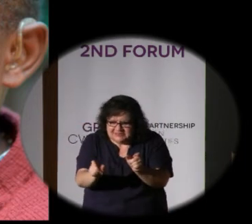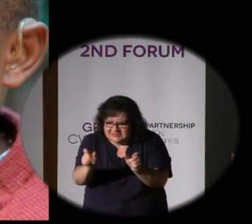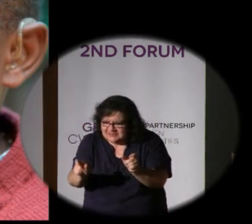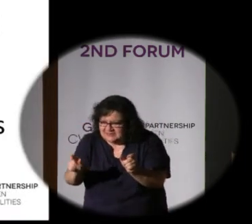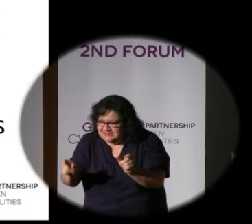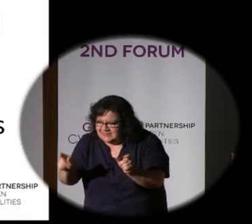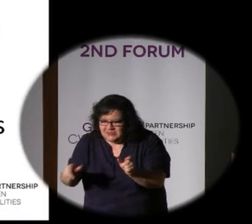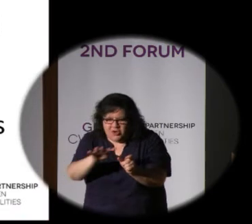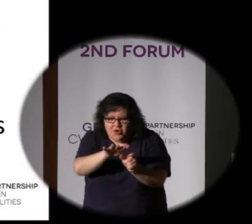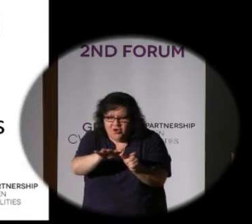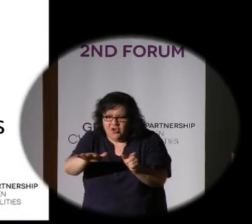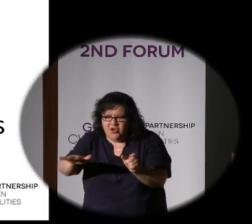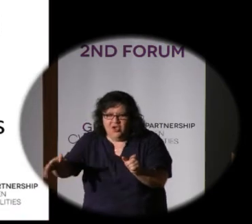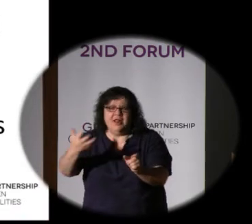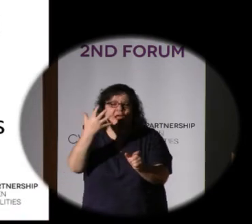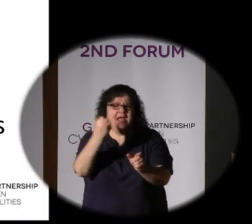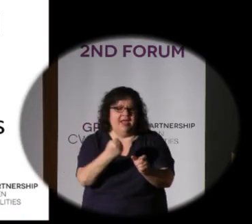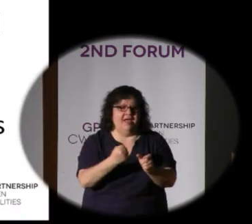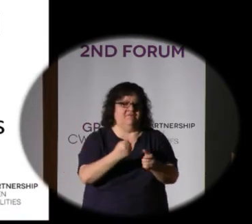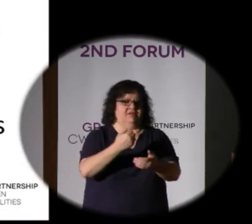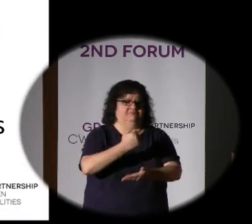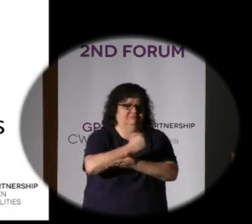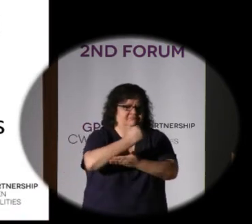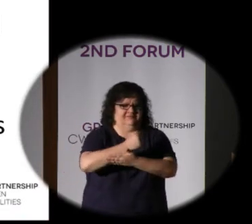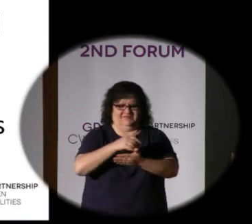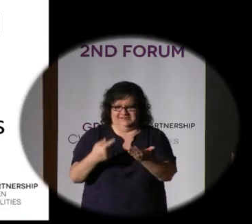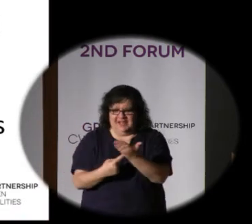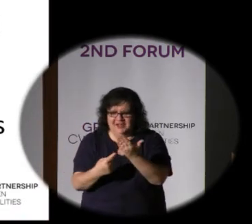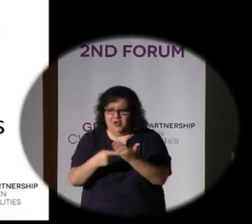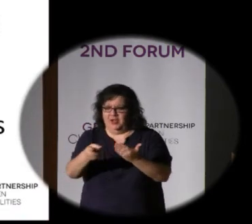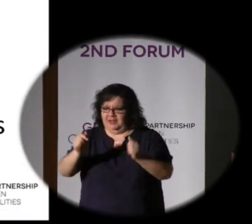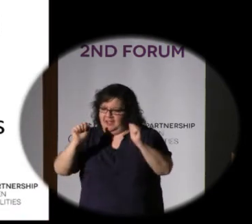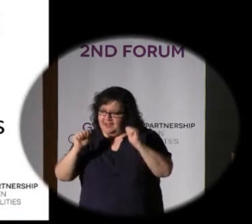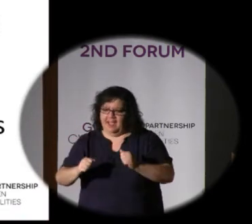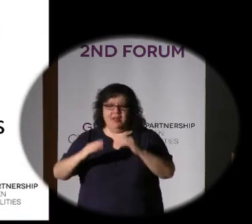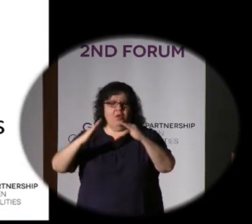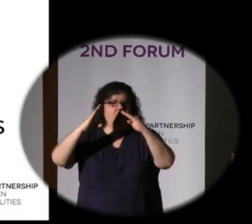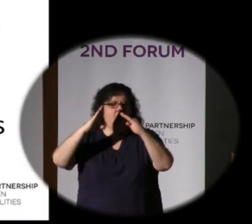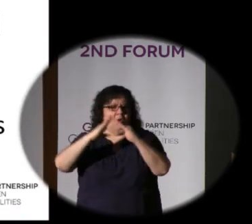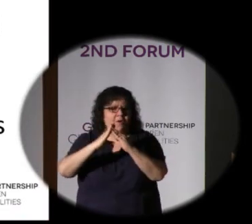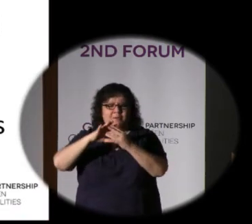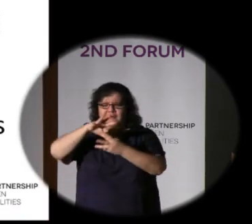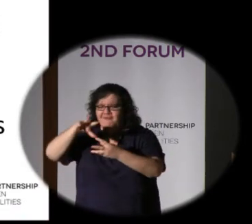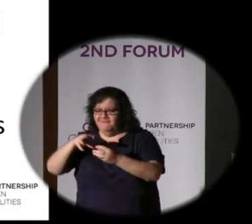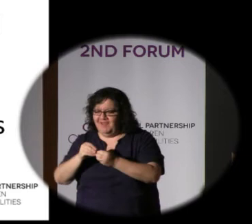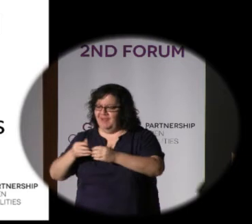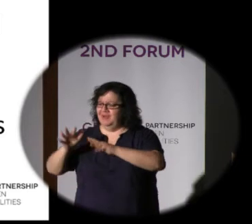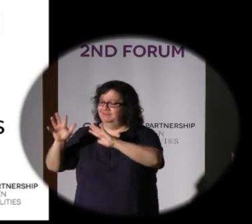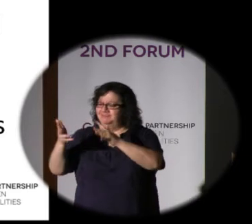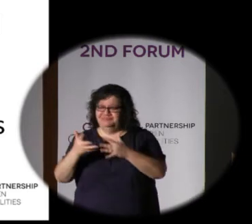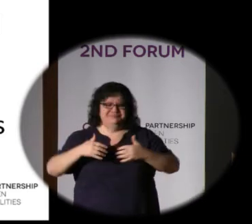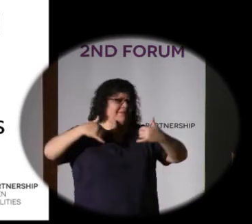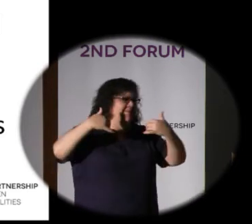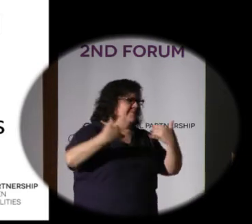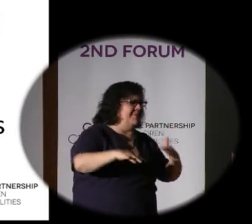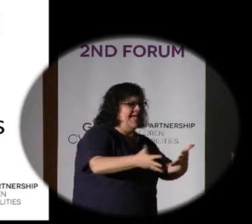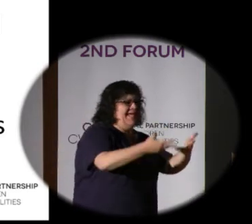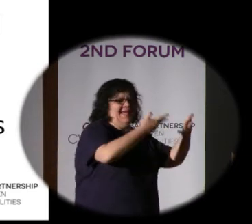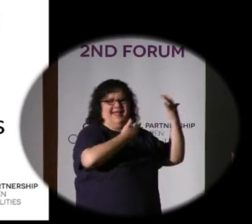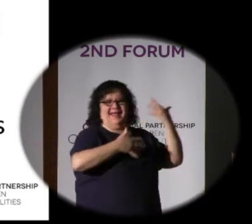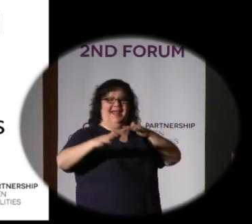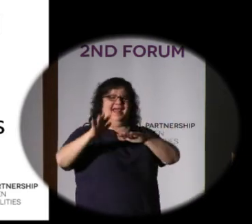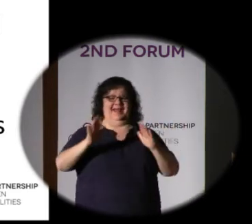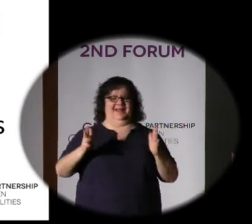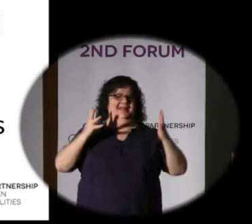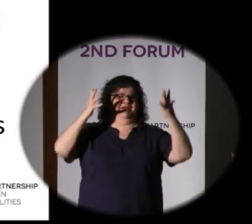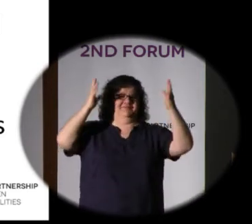So challenges and the recommendation means establishing the identity, developing PR materials,